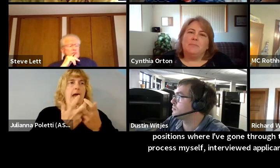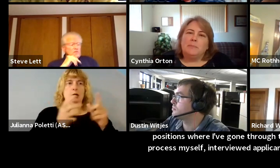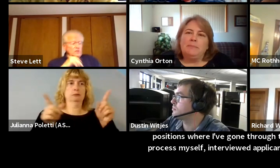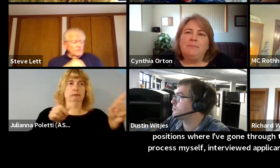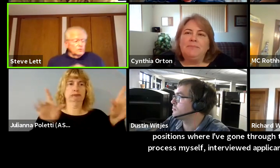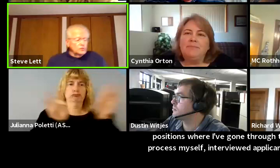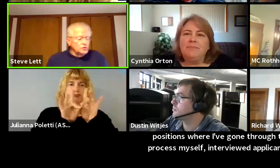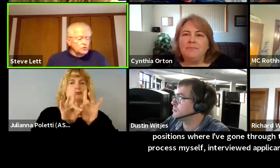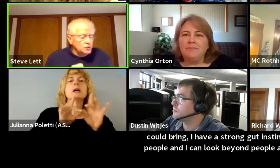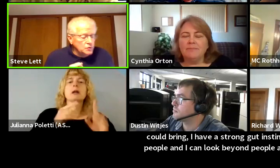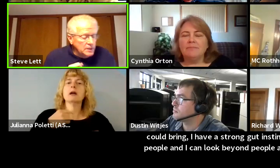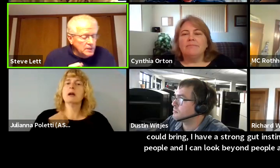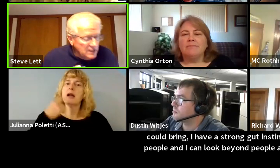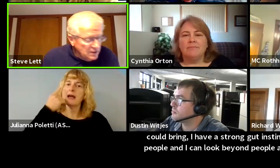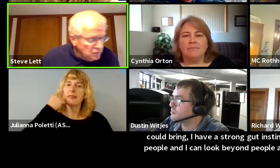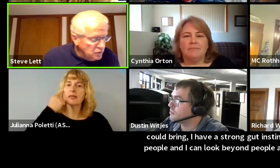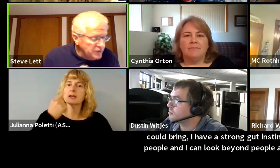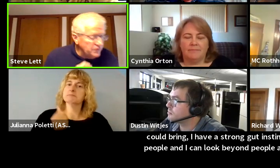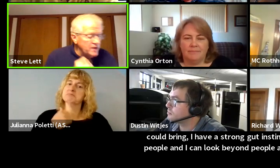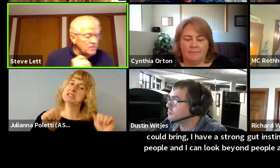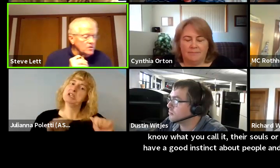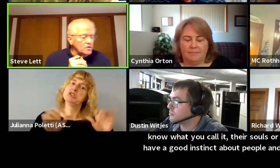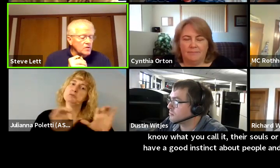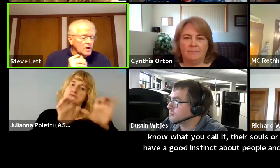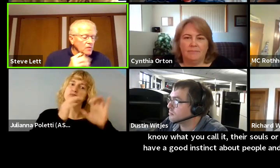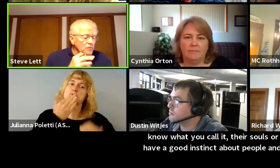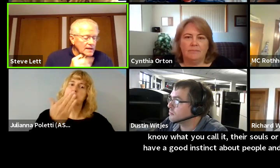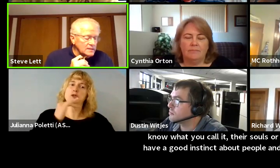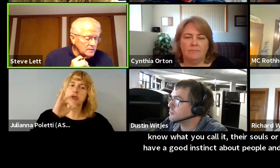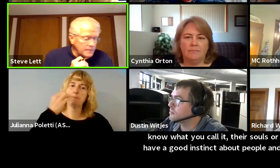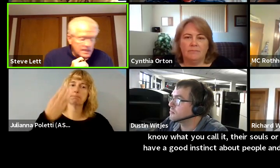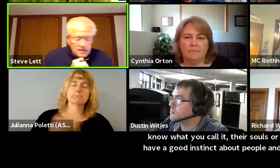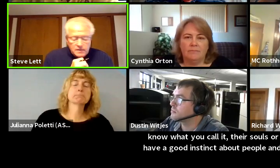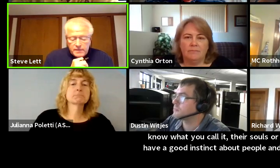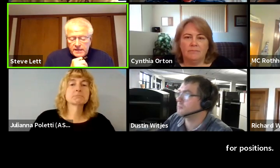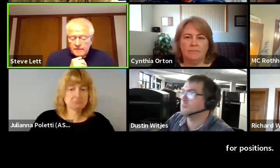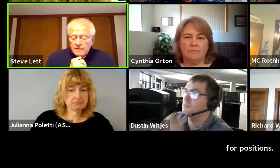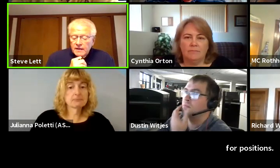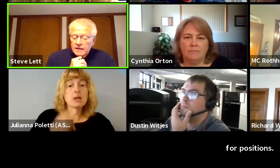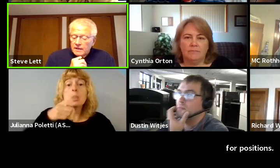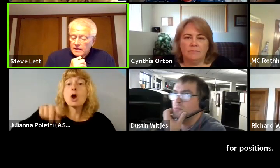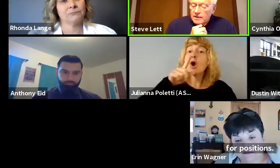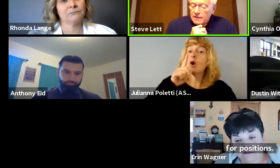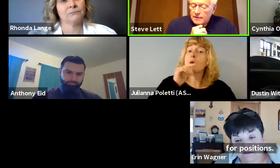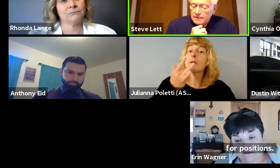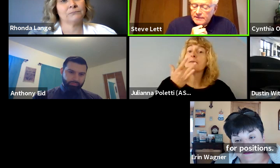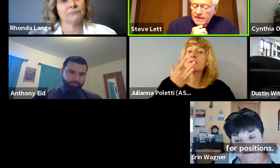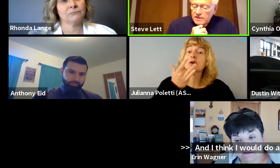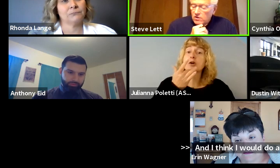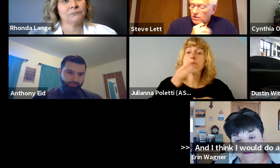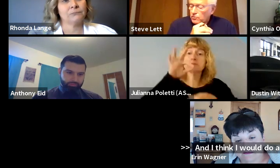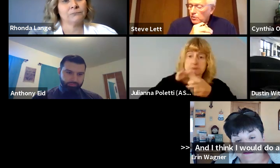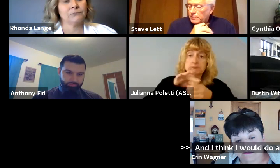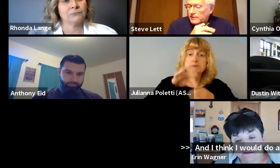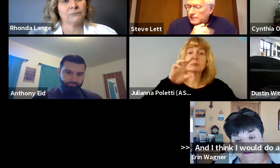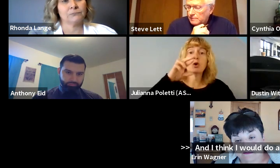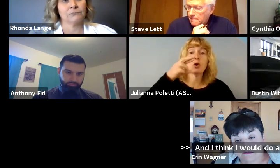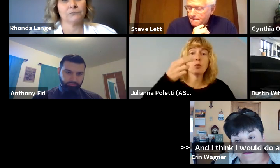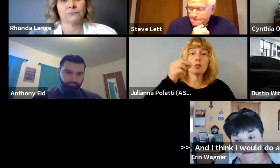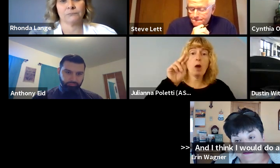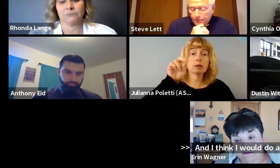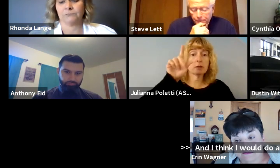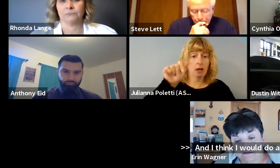All right, all of those who would favor Rhonda to be on the committee, Sally, call the roll,